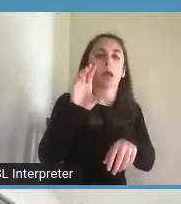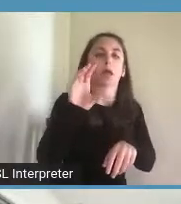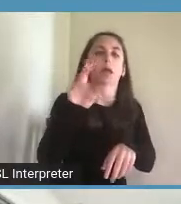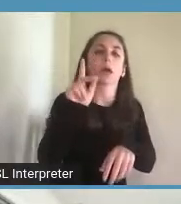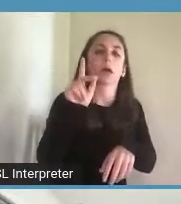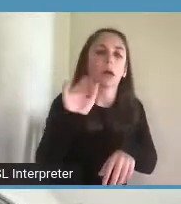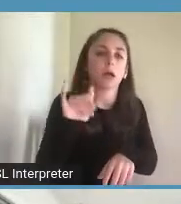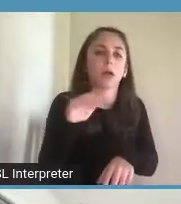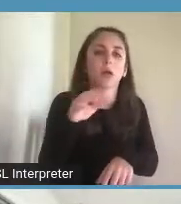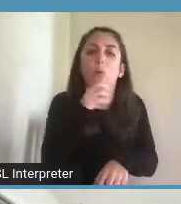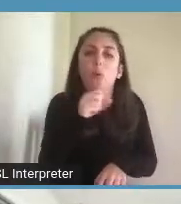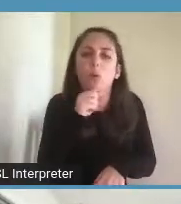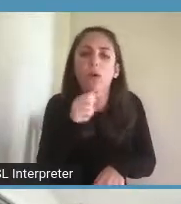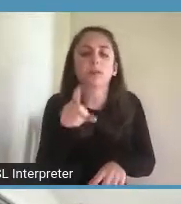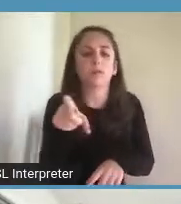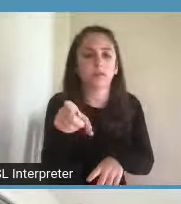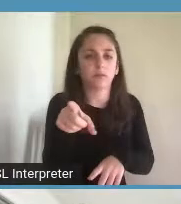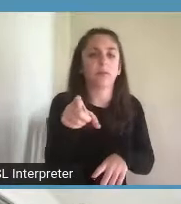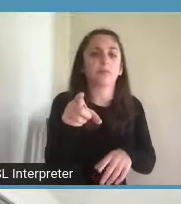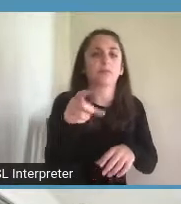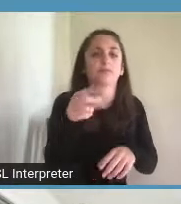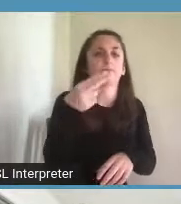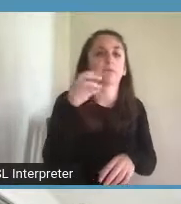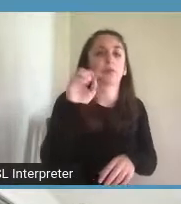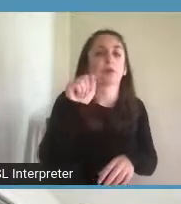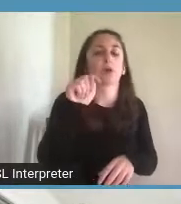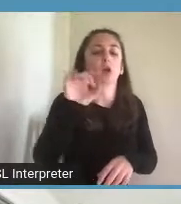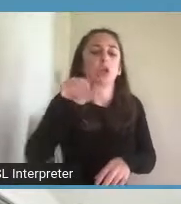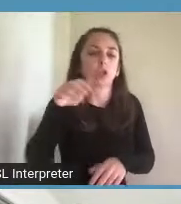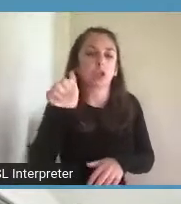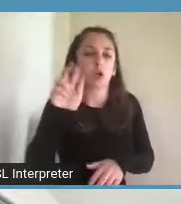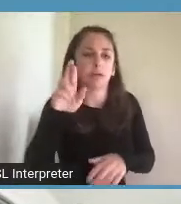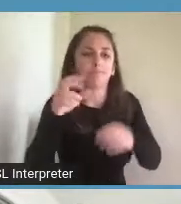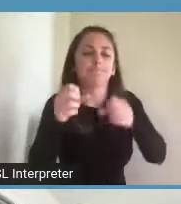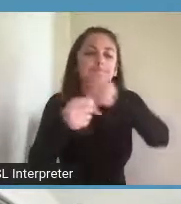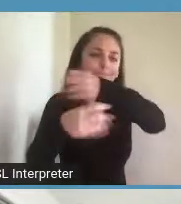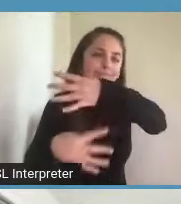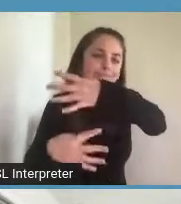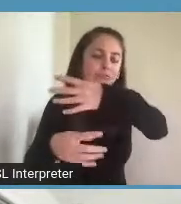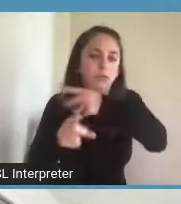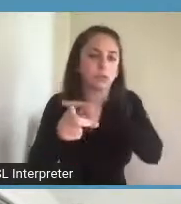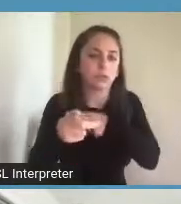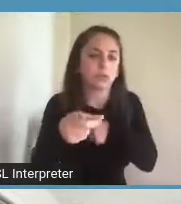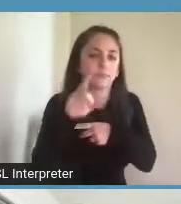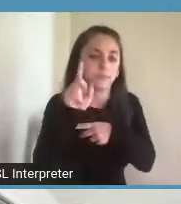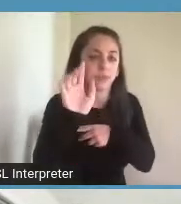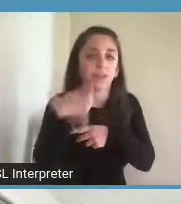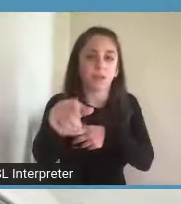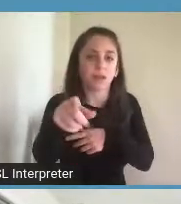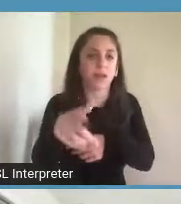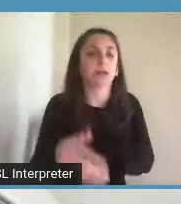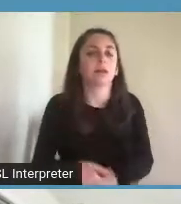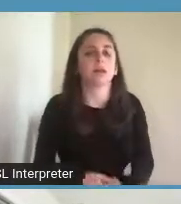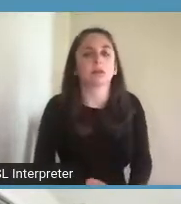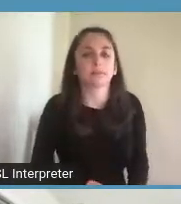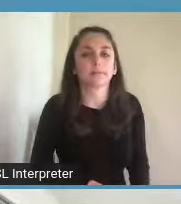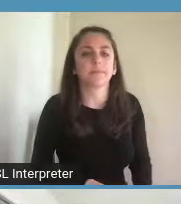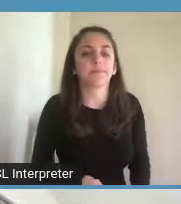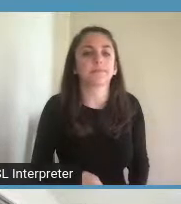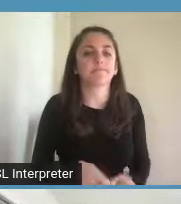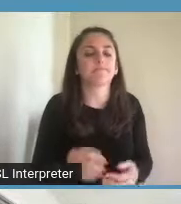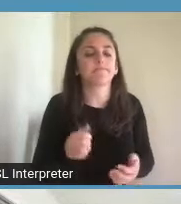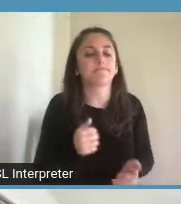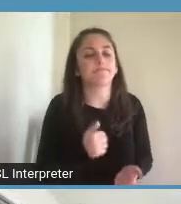could do it just for a period of time, look just at certain parts of your website, but it really helps you see. In this case, it's a video